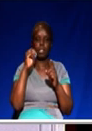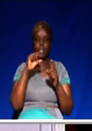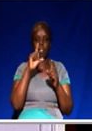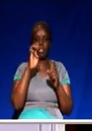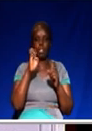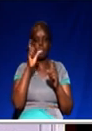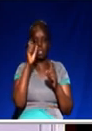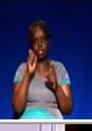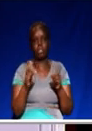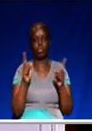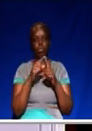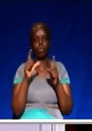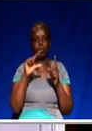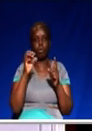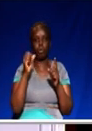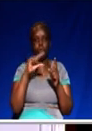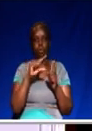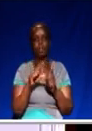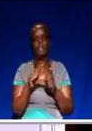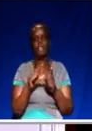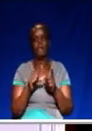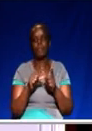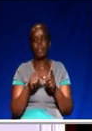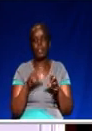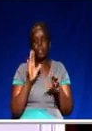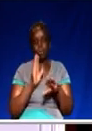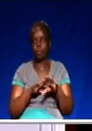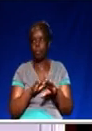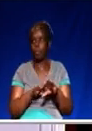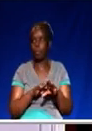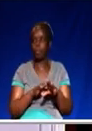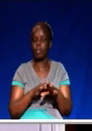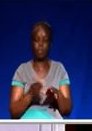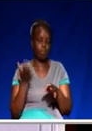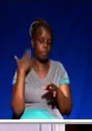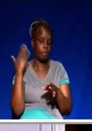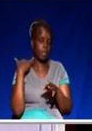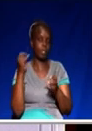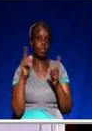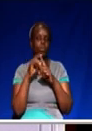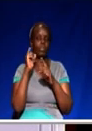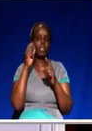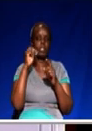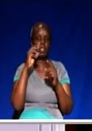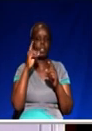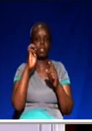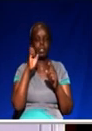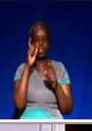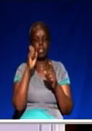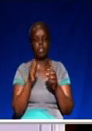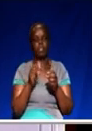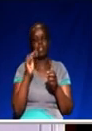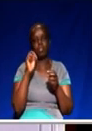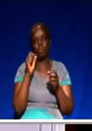in a position to move from the logarithm notation back to the index notation.